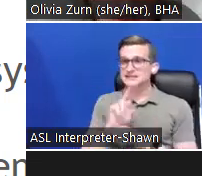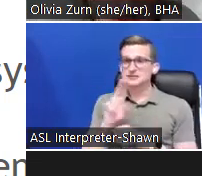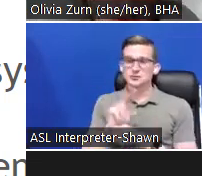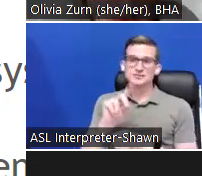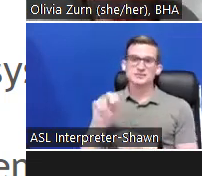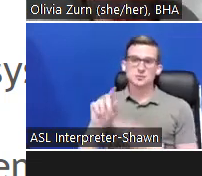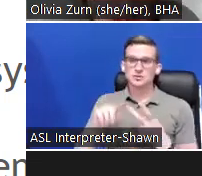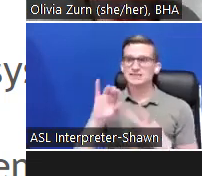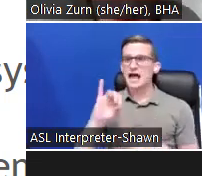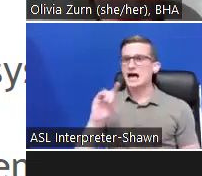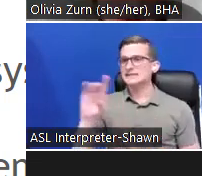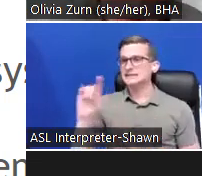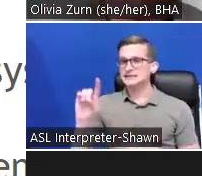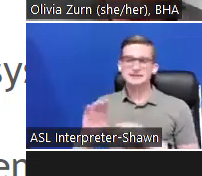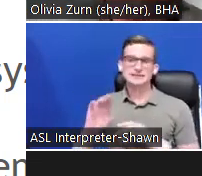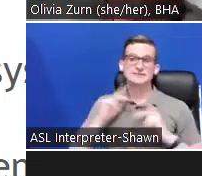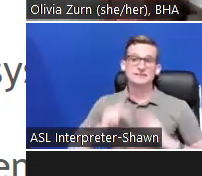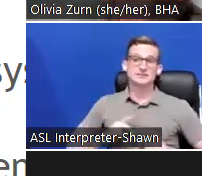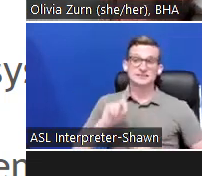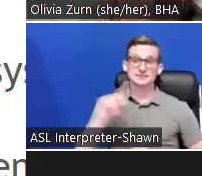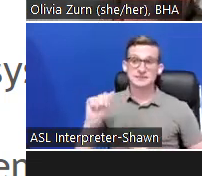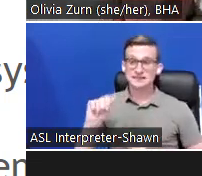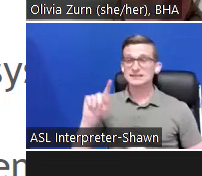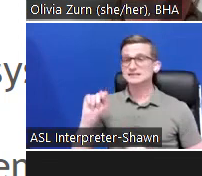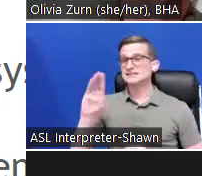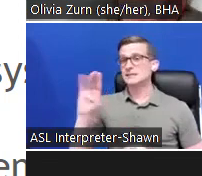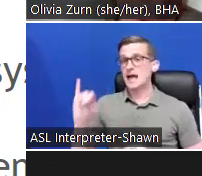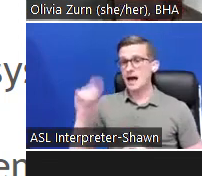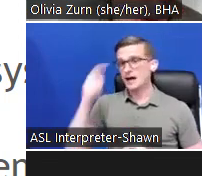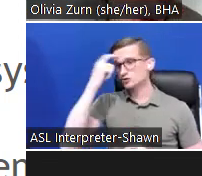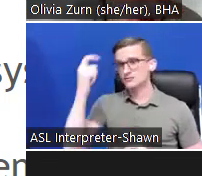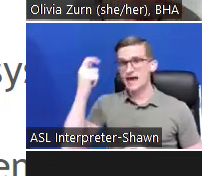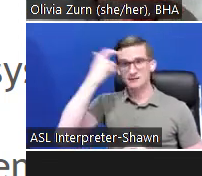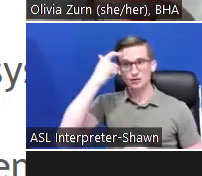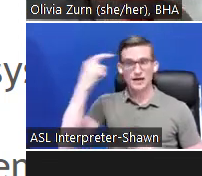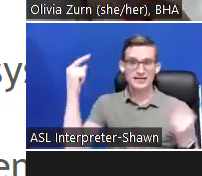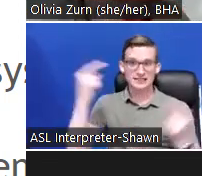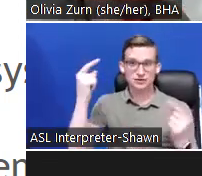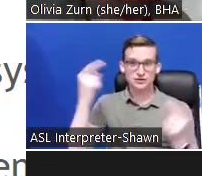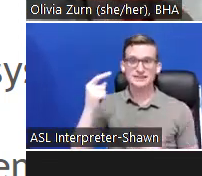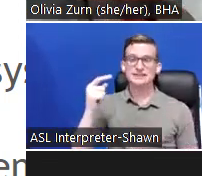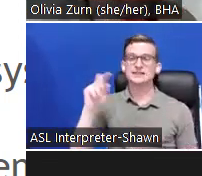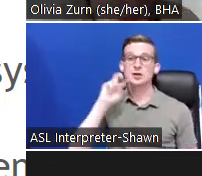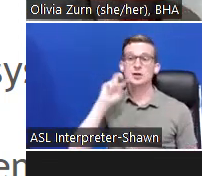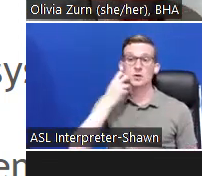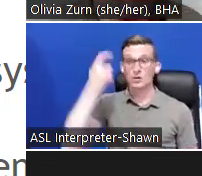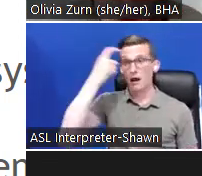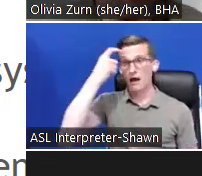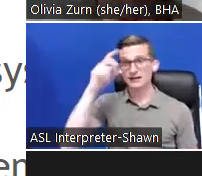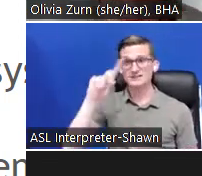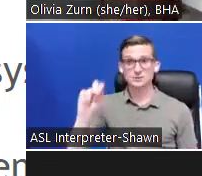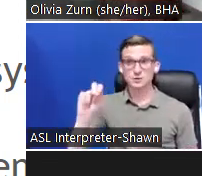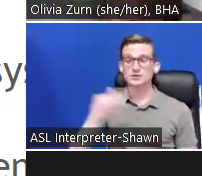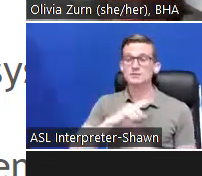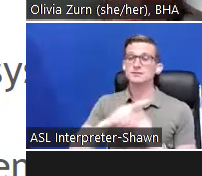physical disabilities, traumatic brain injuries and or neurocognitive disorder, as well as individuals demonstrating